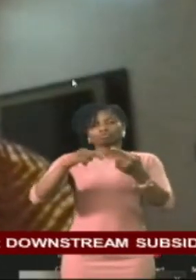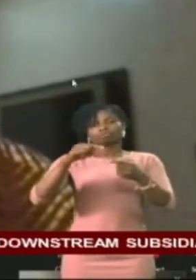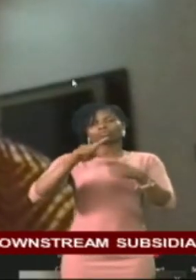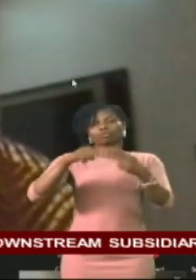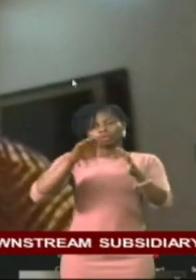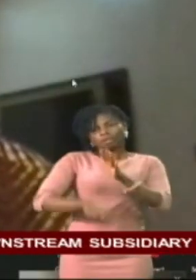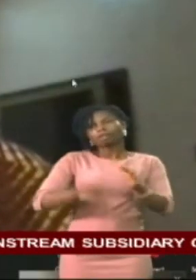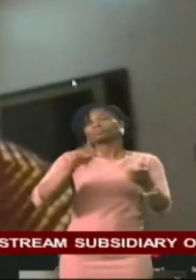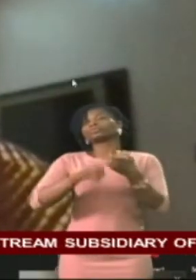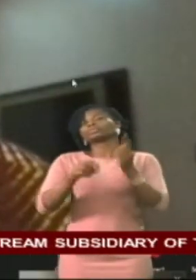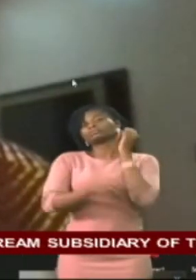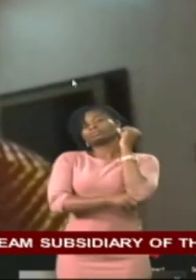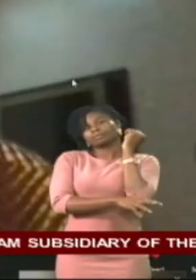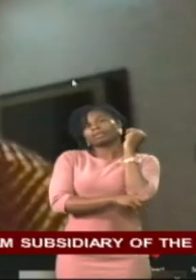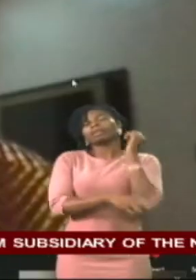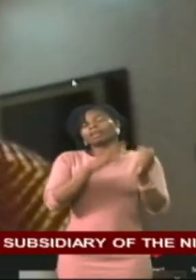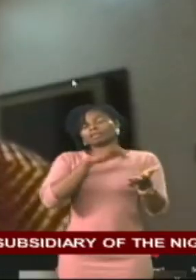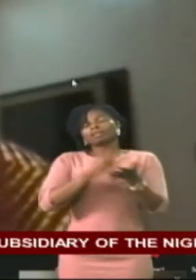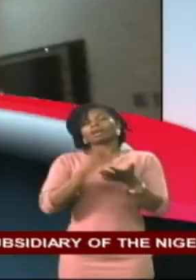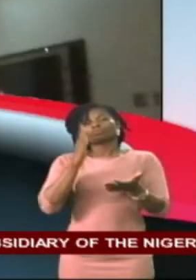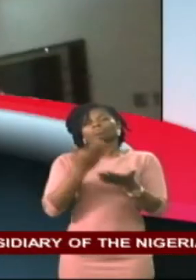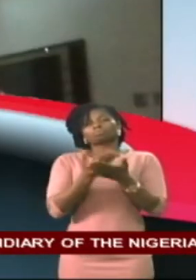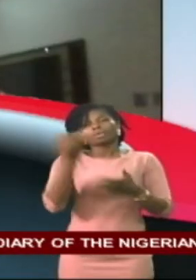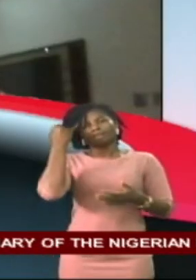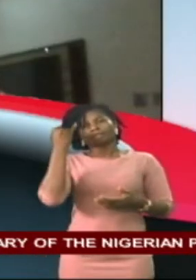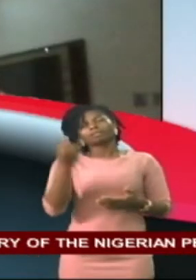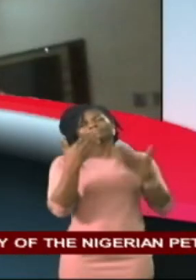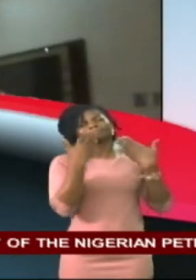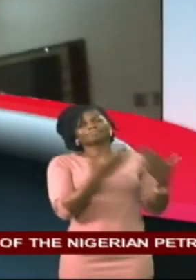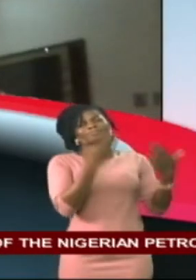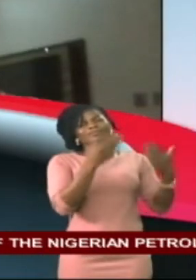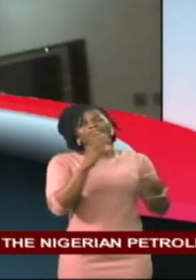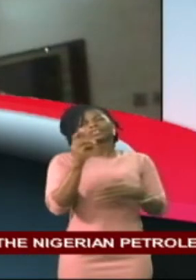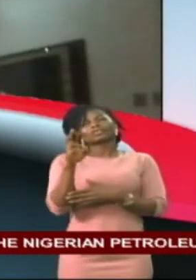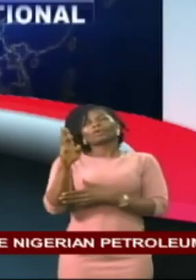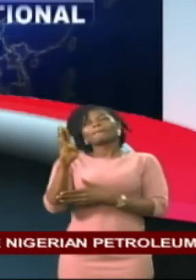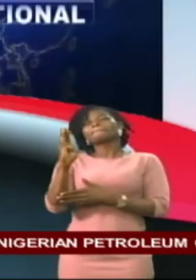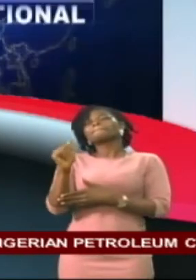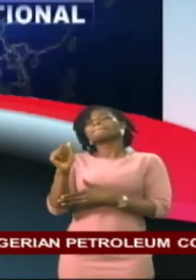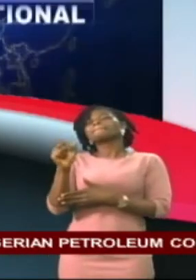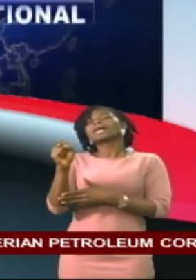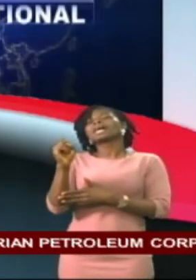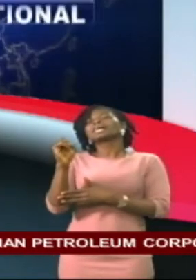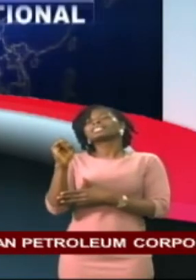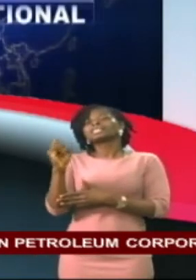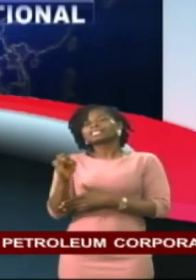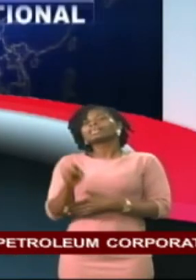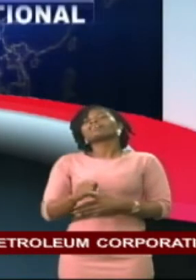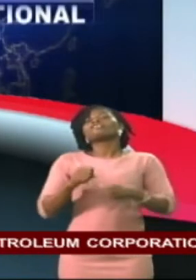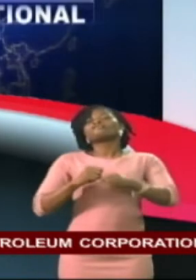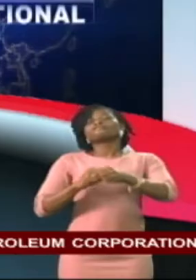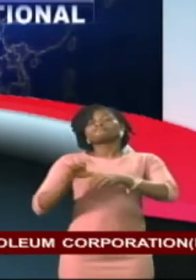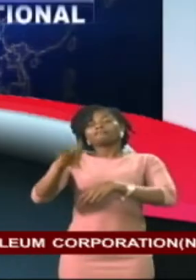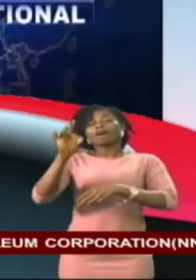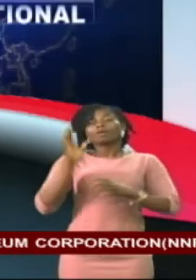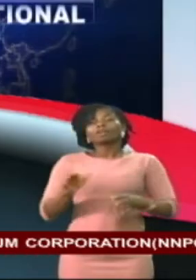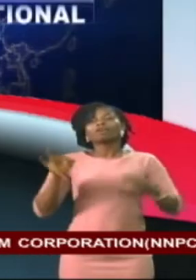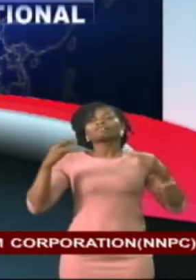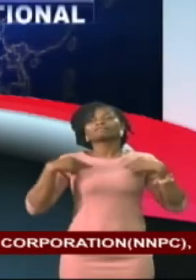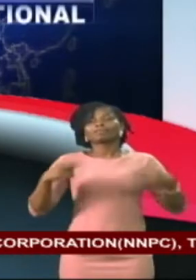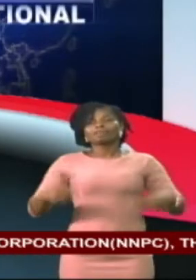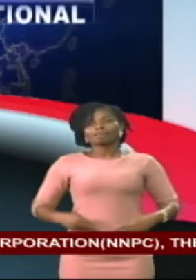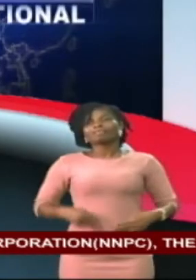help make it viable. Many thanks, Dr. Mimo Basi, founder of Health of Mother Earth Foundation, for sharing your time